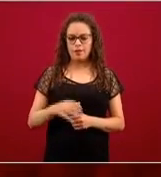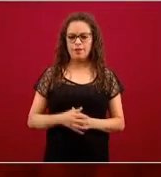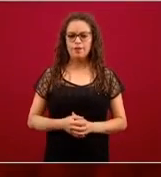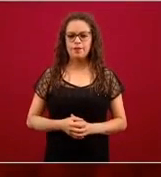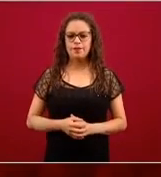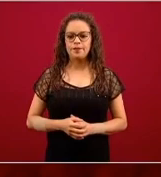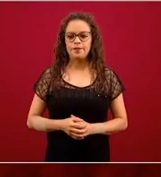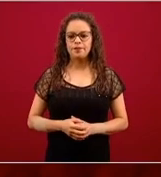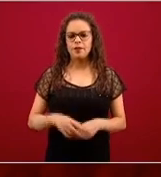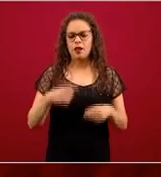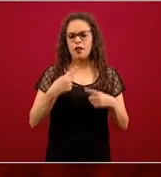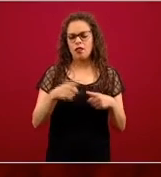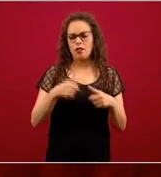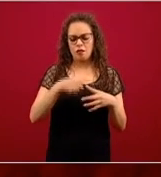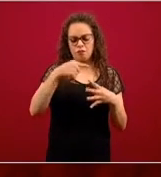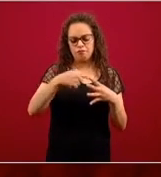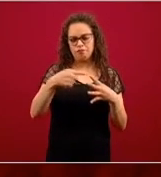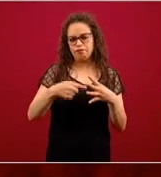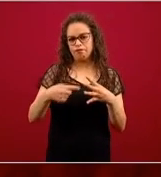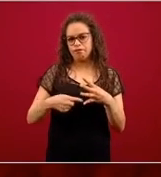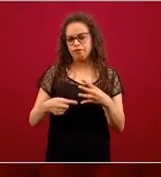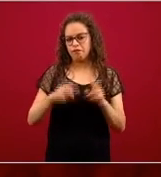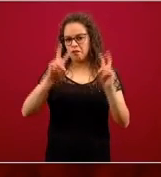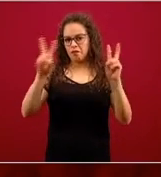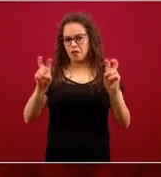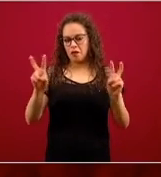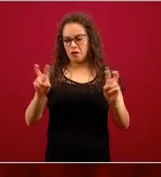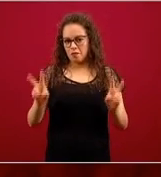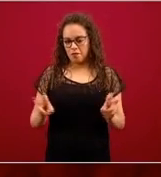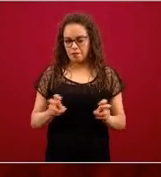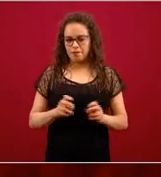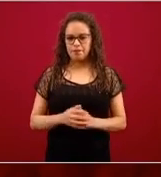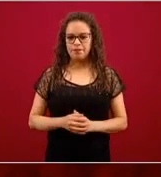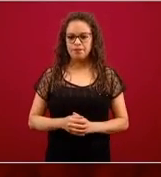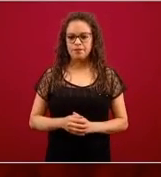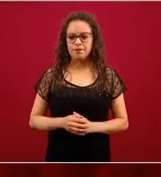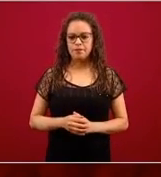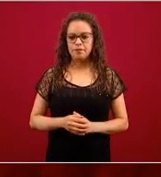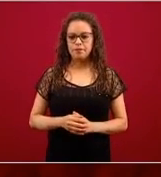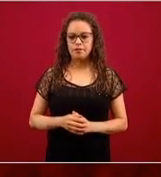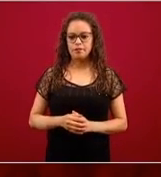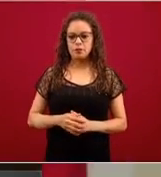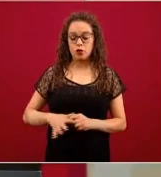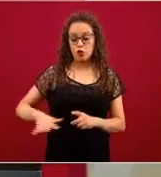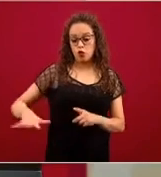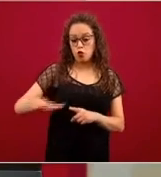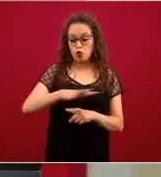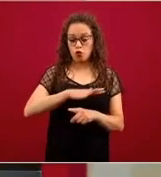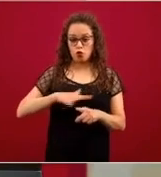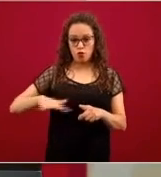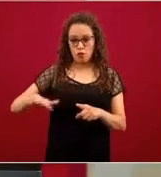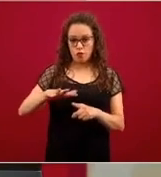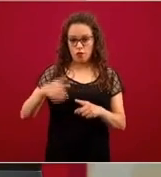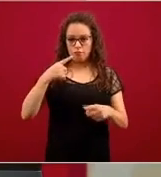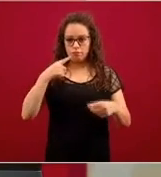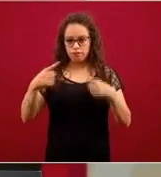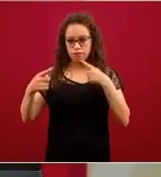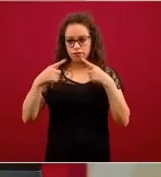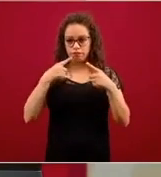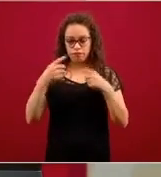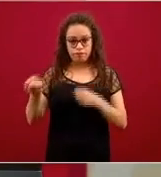Francisco Fonseca from Tepic. This meeting that we had was very productive, and the focus of